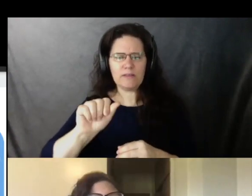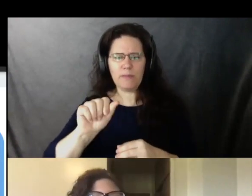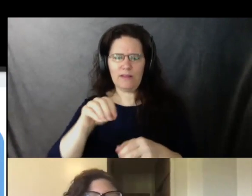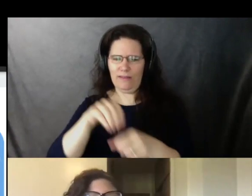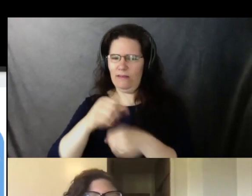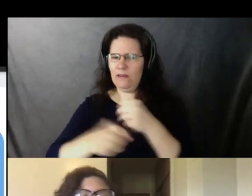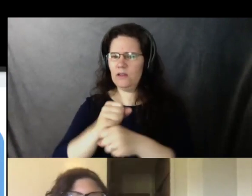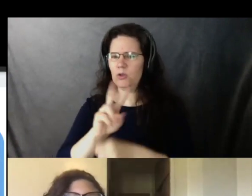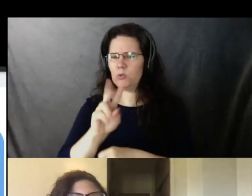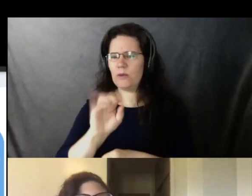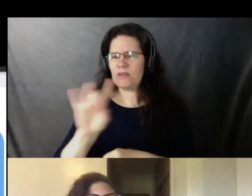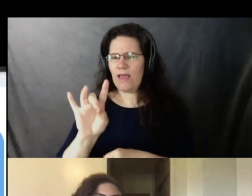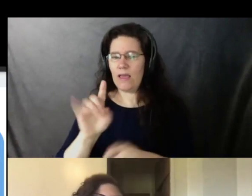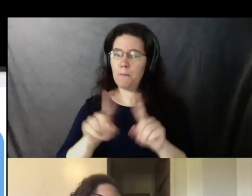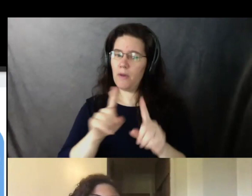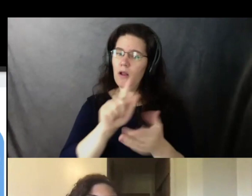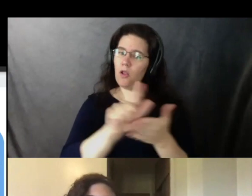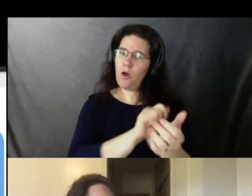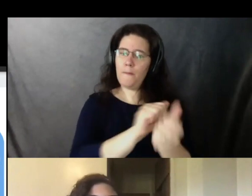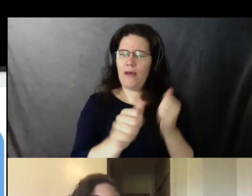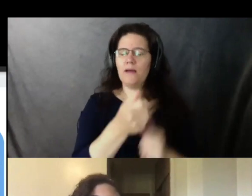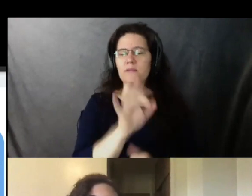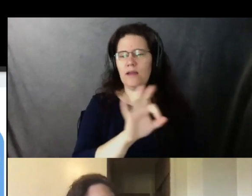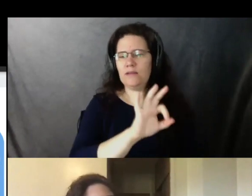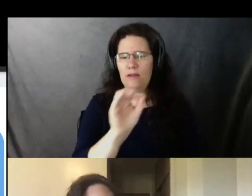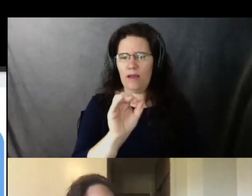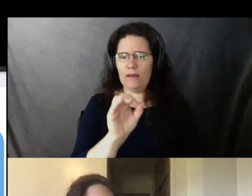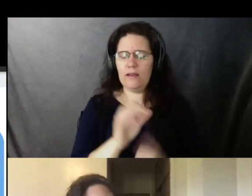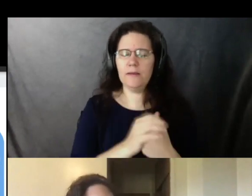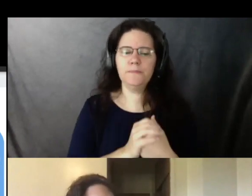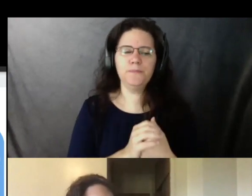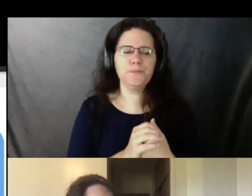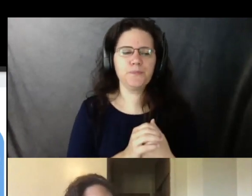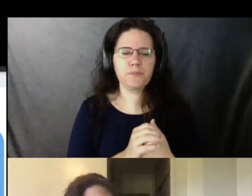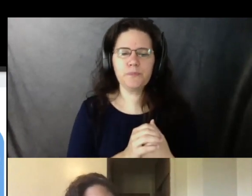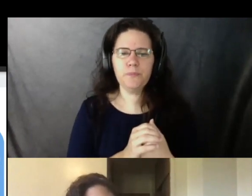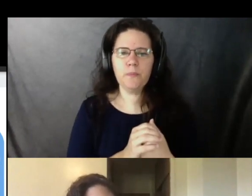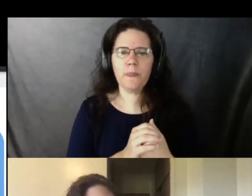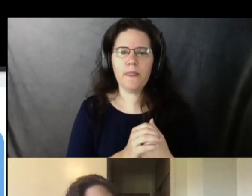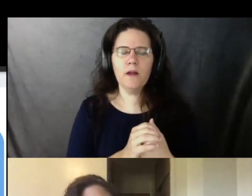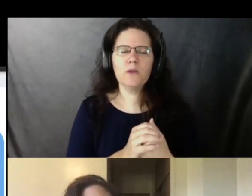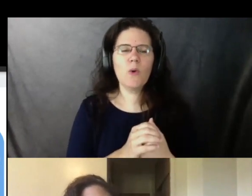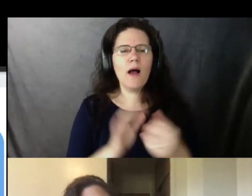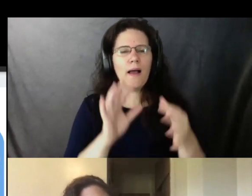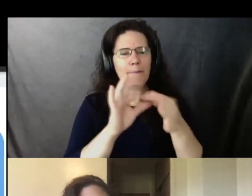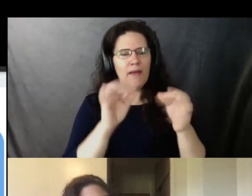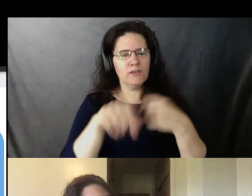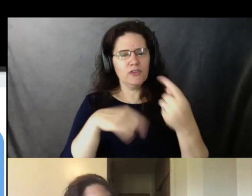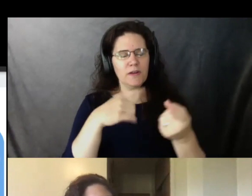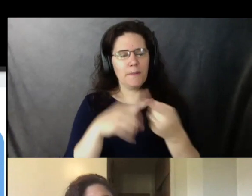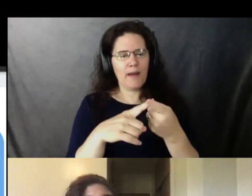So I mentioned in the beginning with the brief history of the perspective of people with